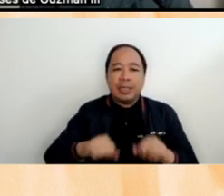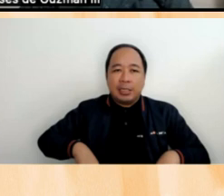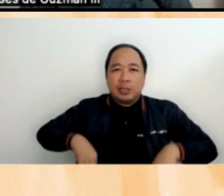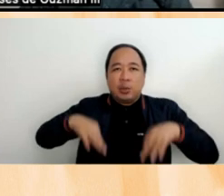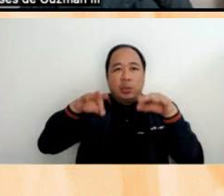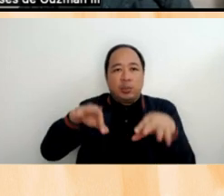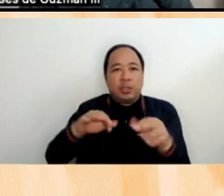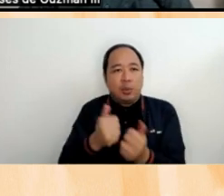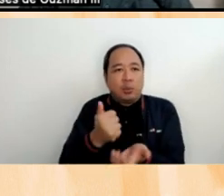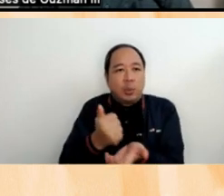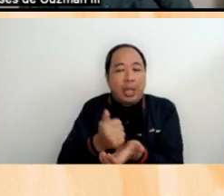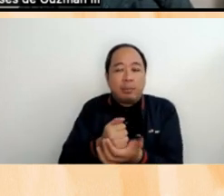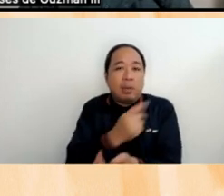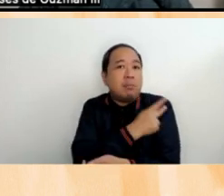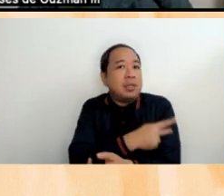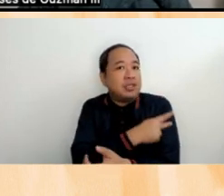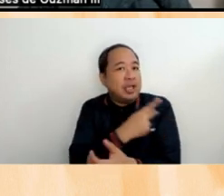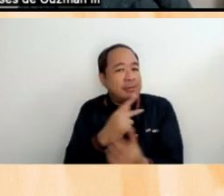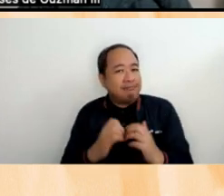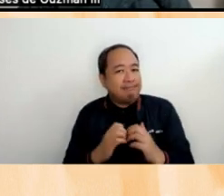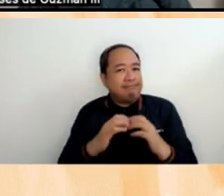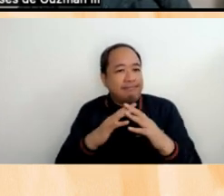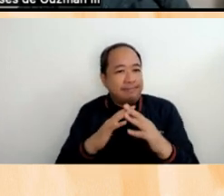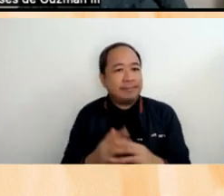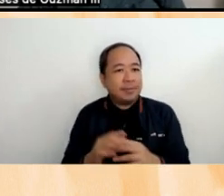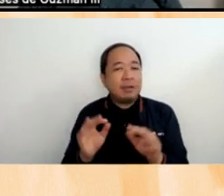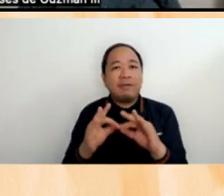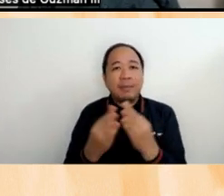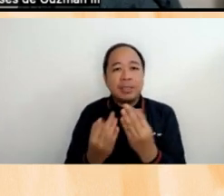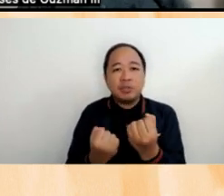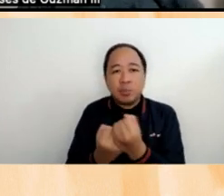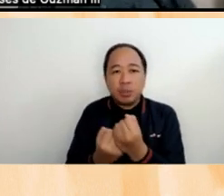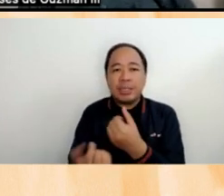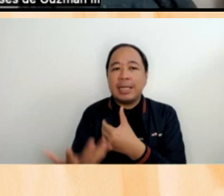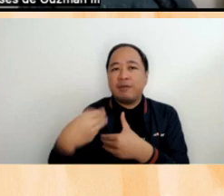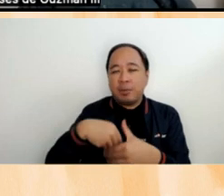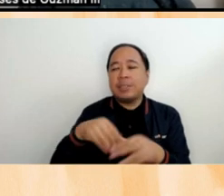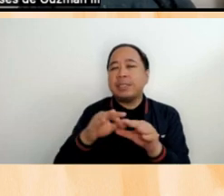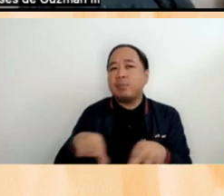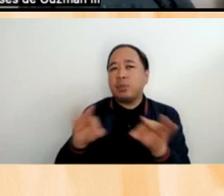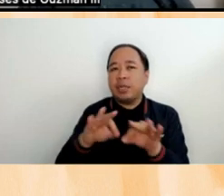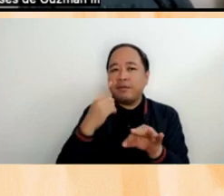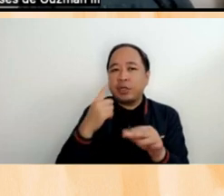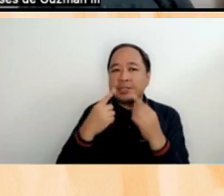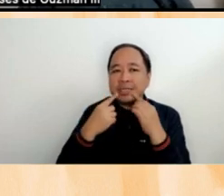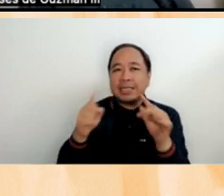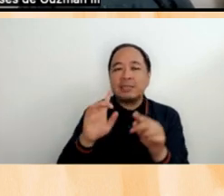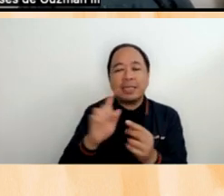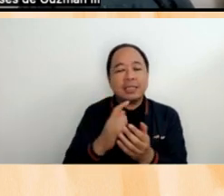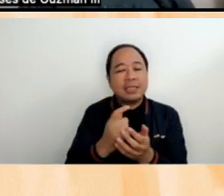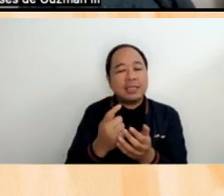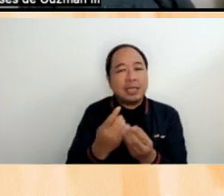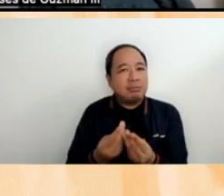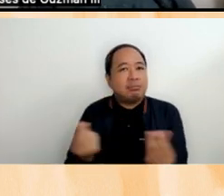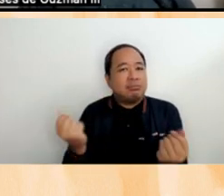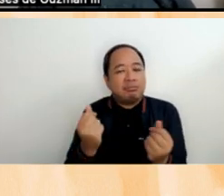Aside from the family, peers are also good sources of support. It should be remembered that during